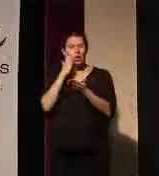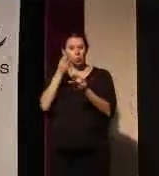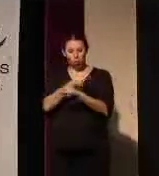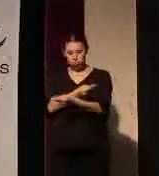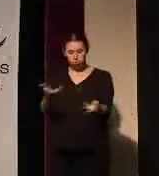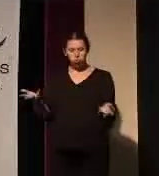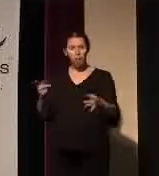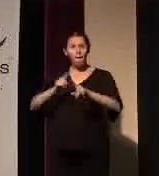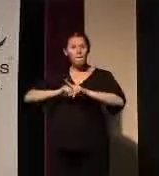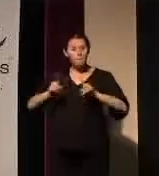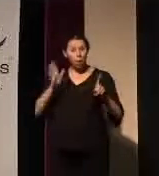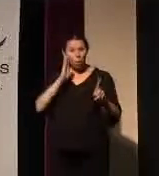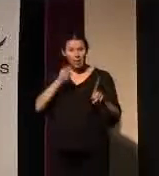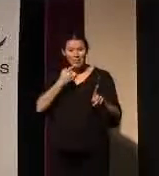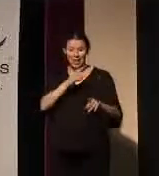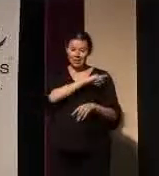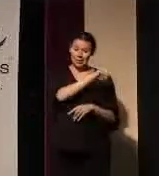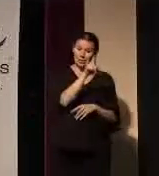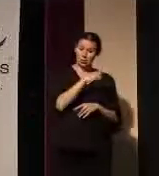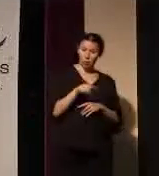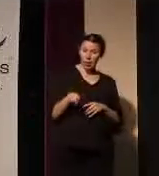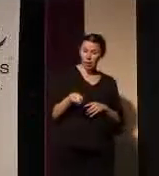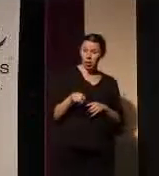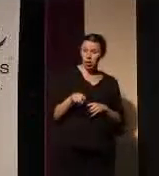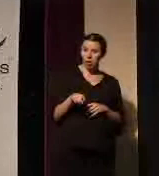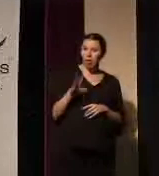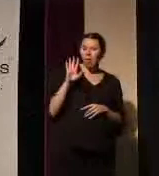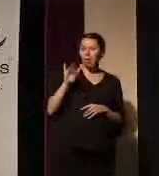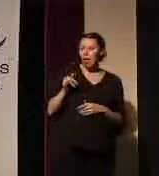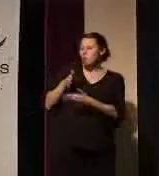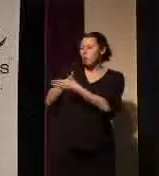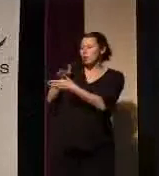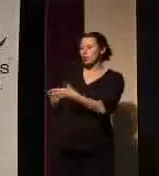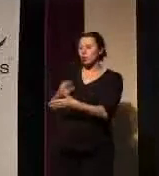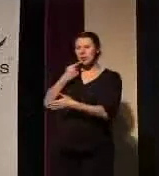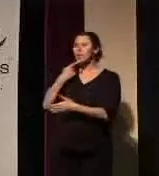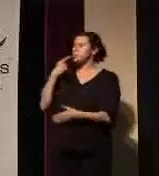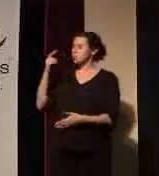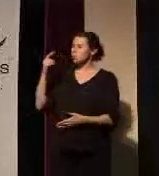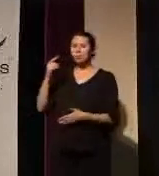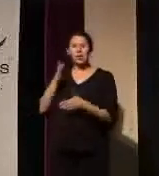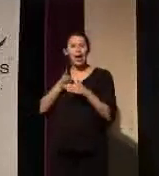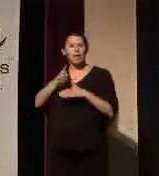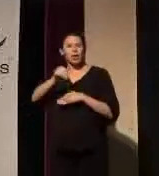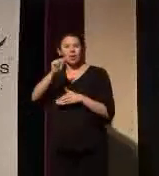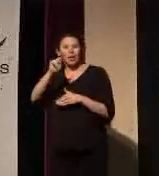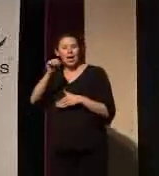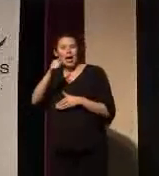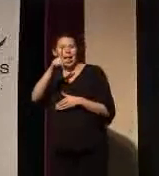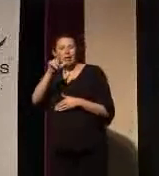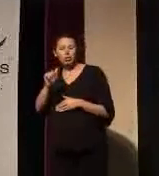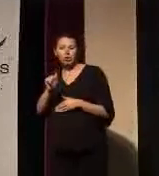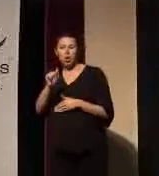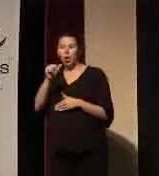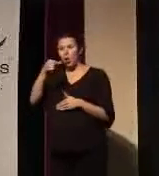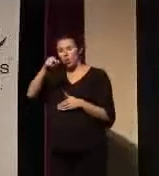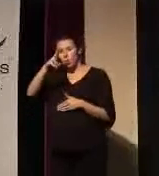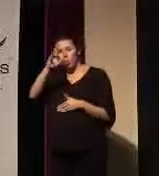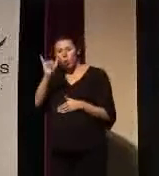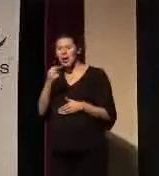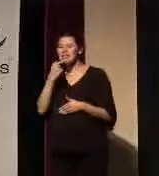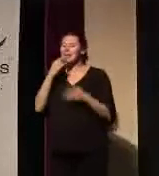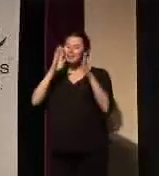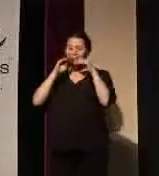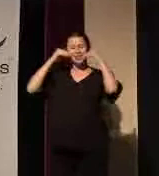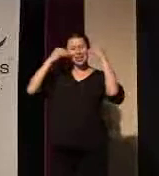But I will say that at the George Zimmerman trial, that's what the prosecutor said. So after Angela Corey had that big smile and she said the system worked, she